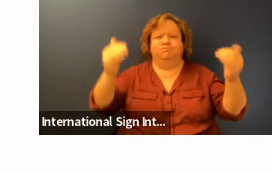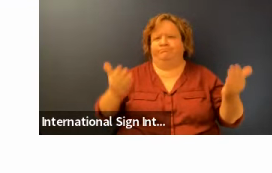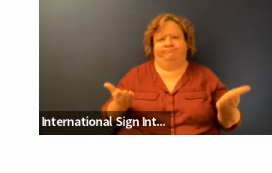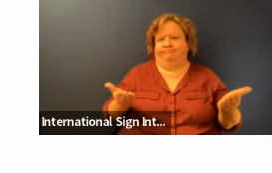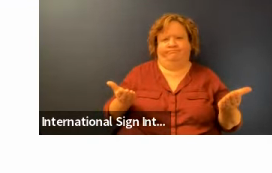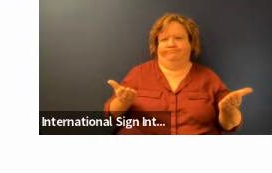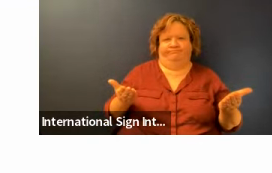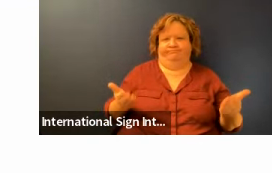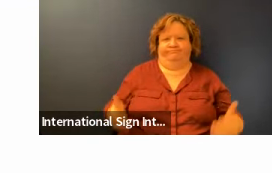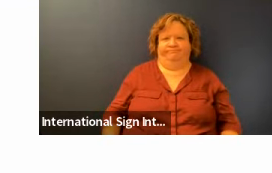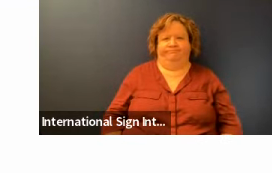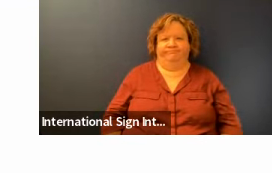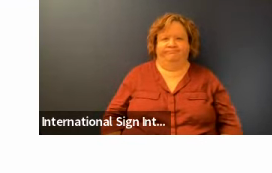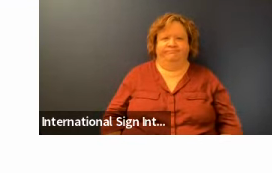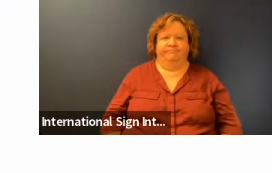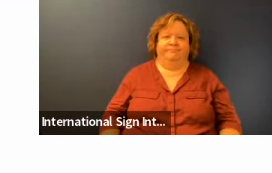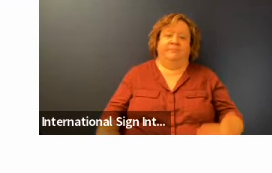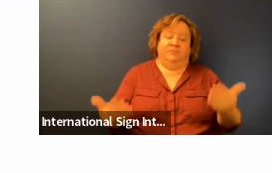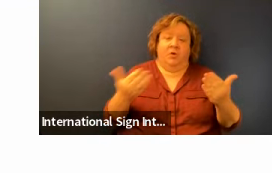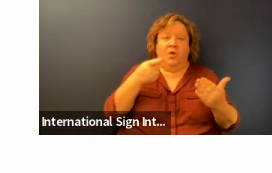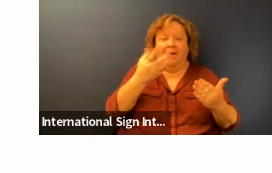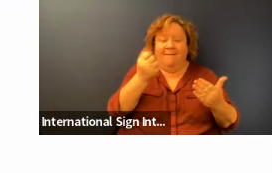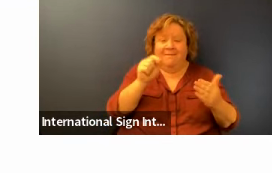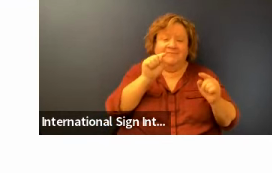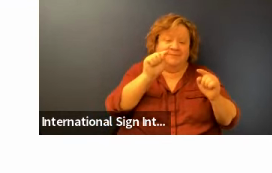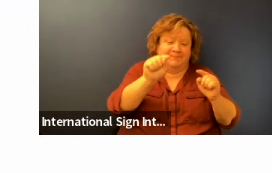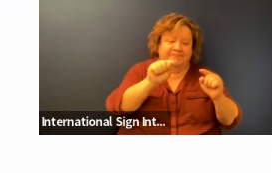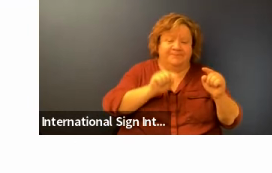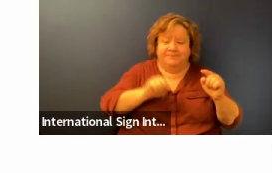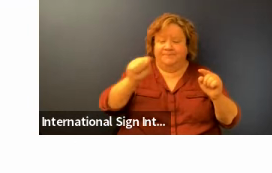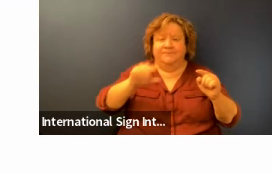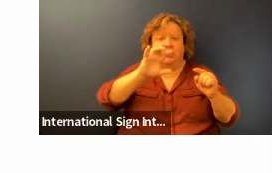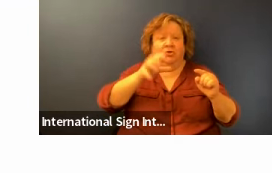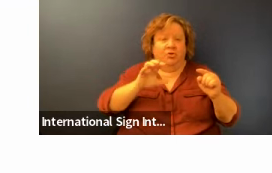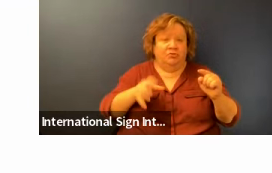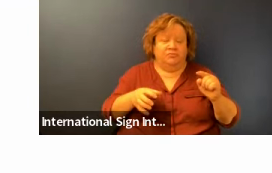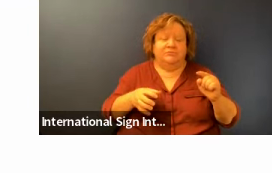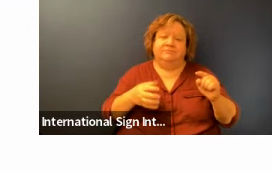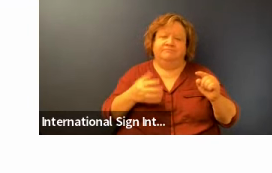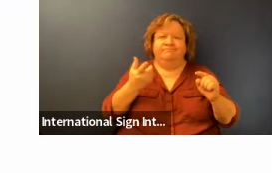quota that should allow recruitment of workers with disability. But